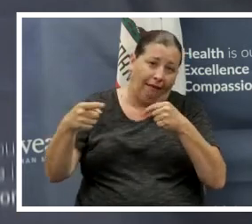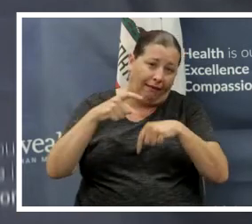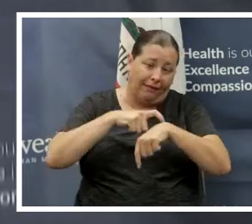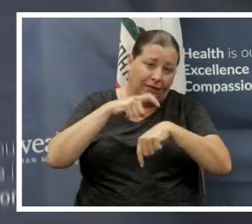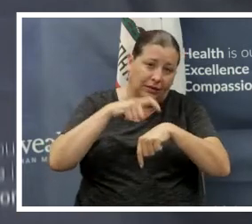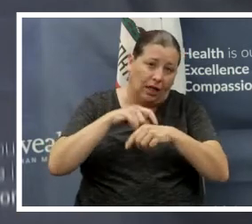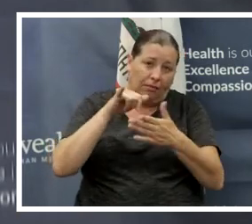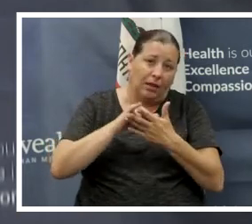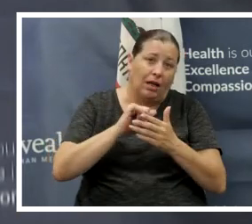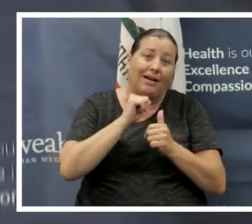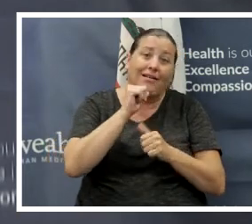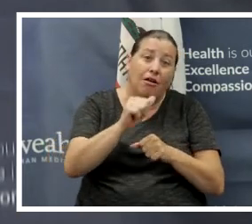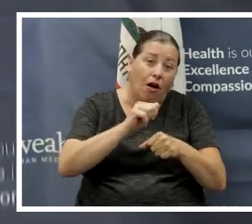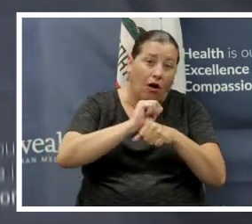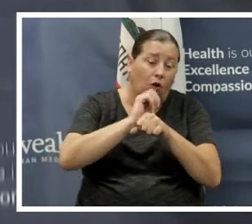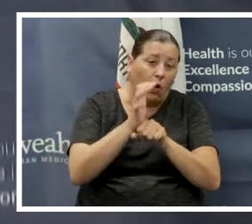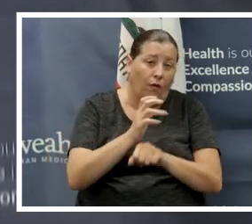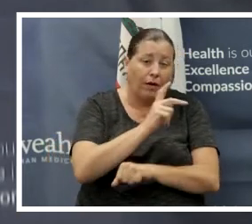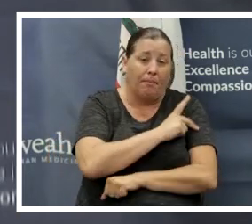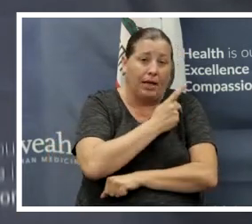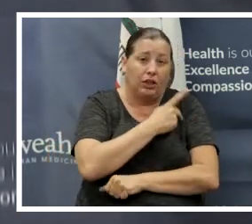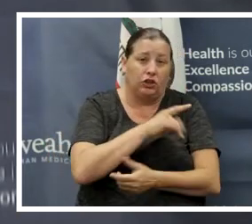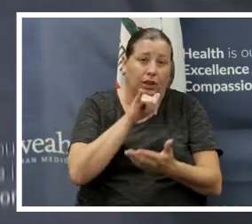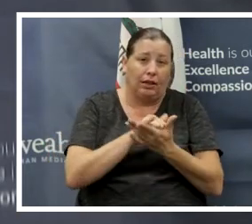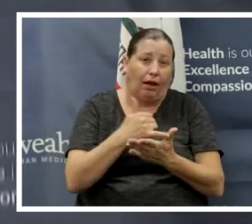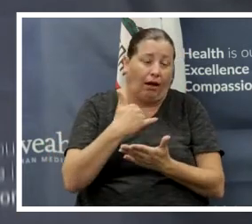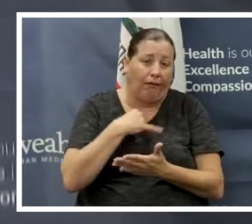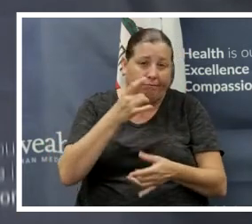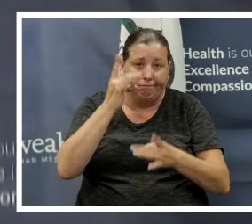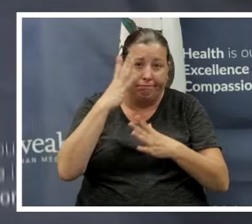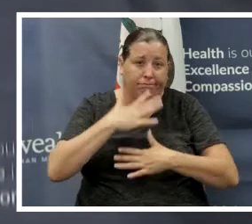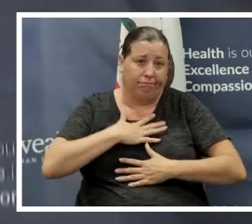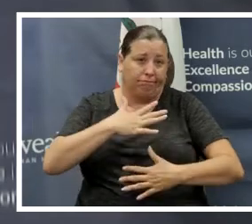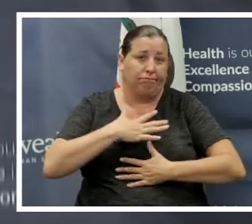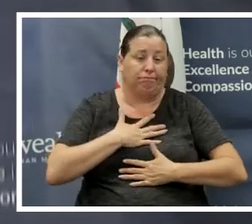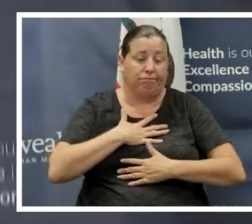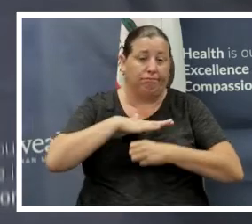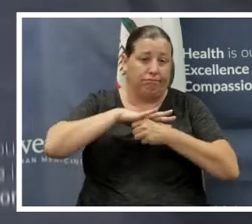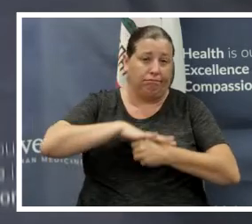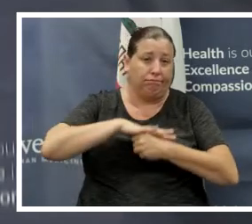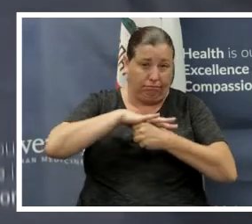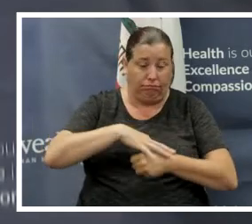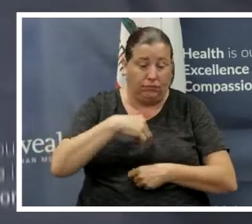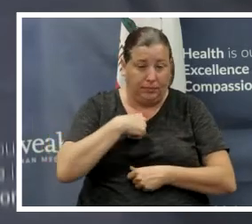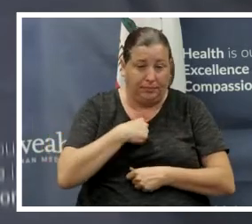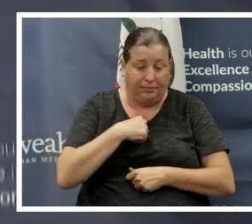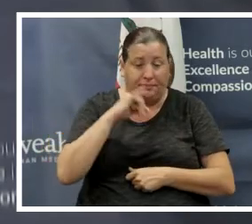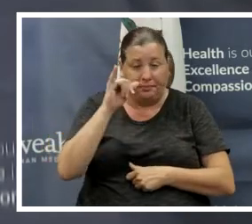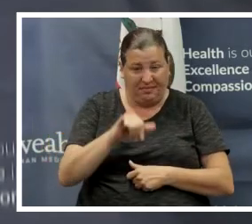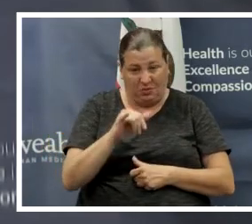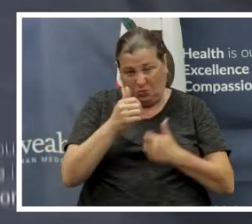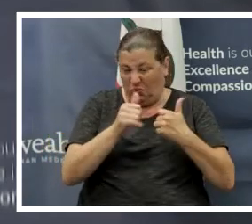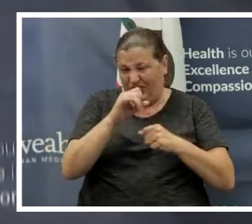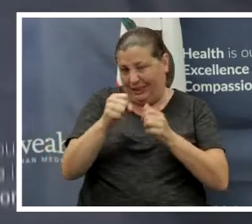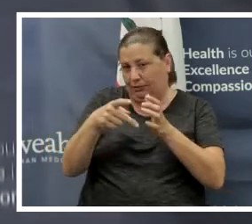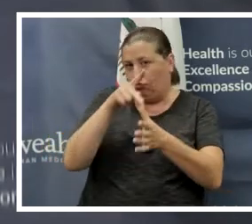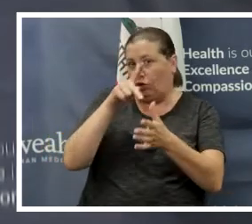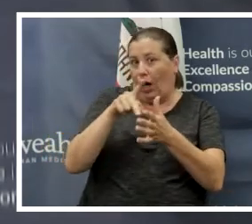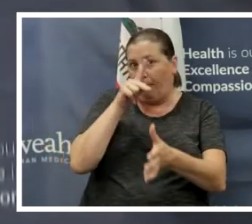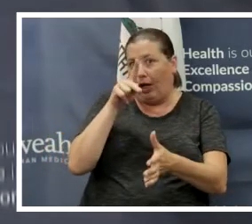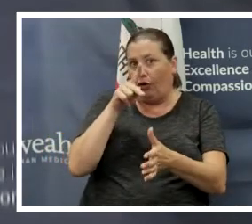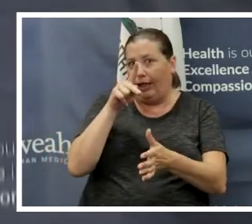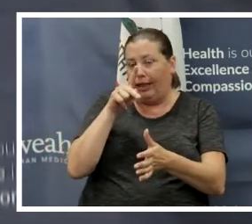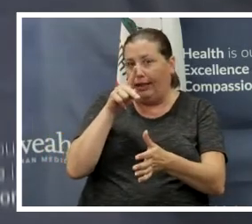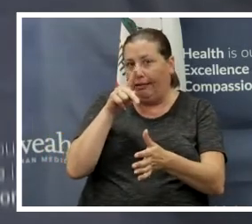that a non-COVID patient that has acute respiratory distress, which is the primary ailment